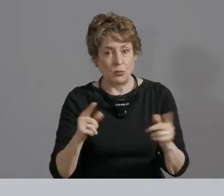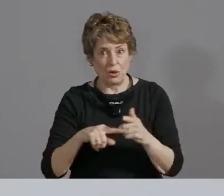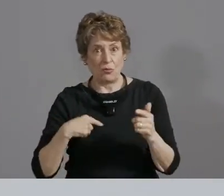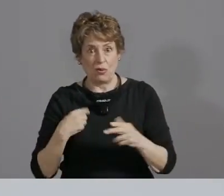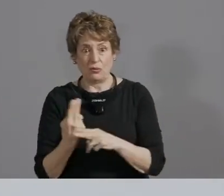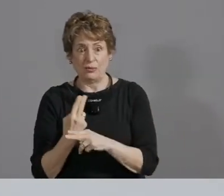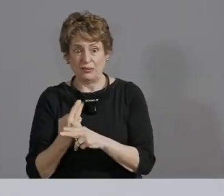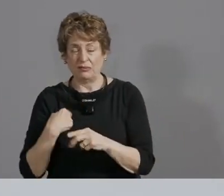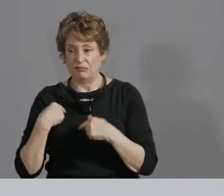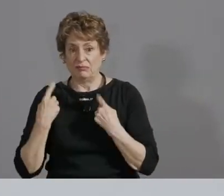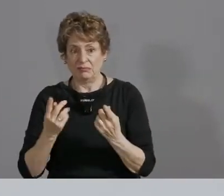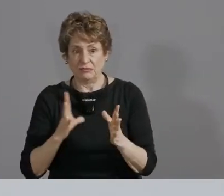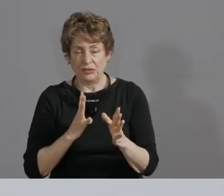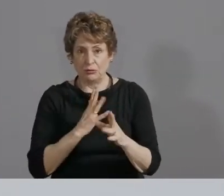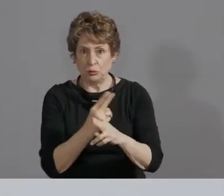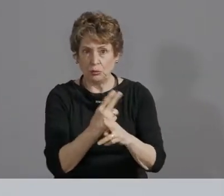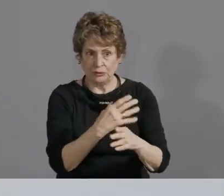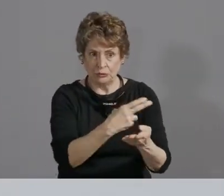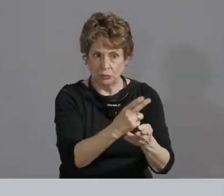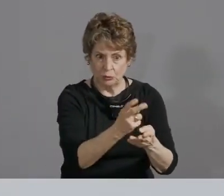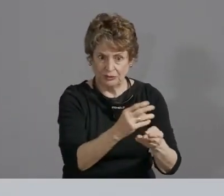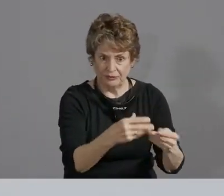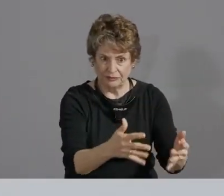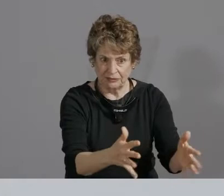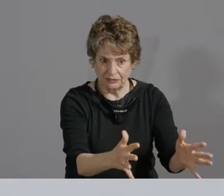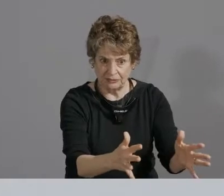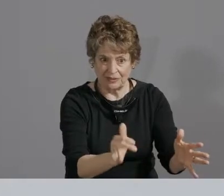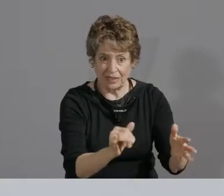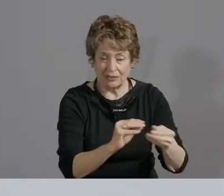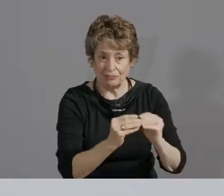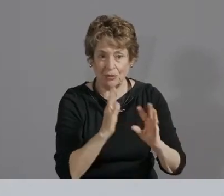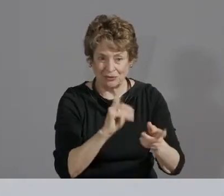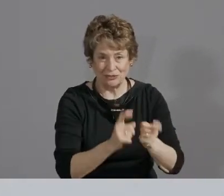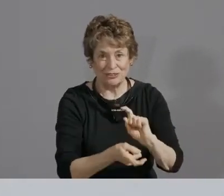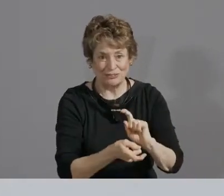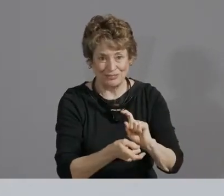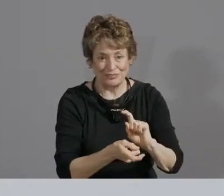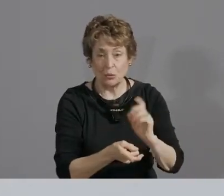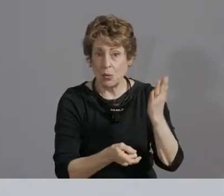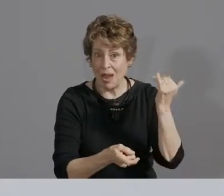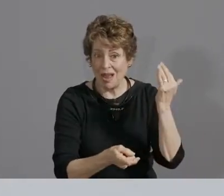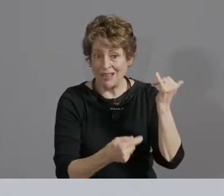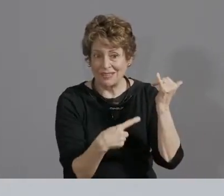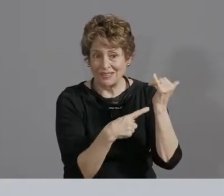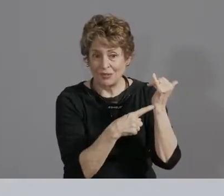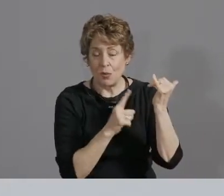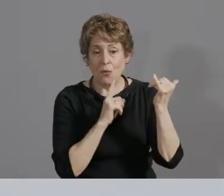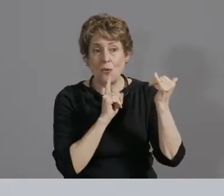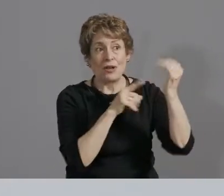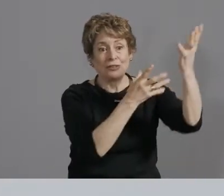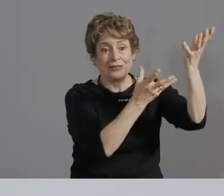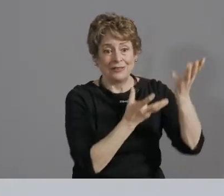that number will change again because the number ordered and allocated to them will increase.